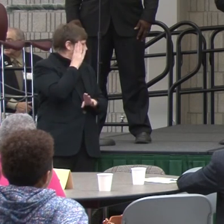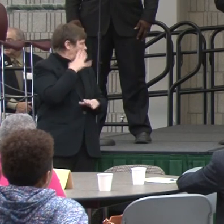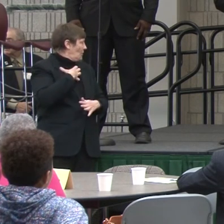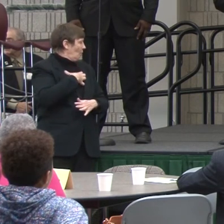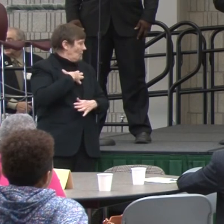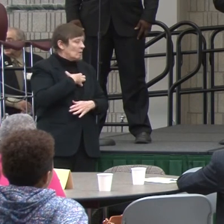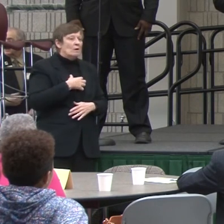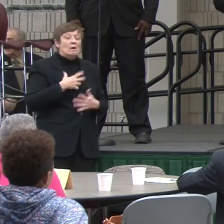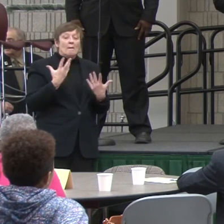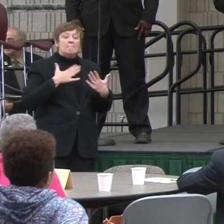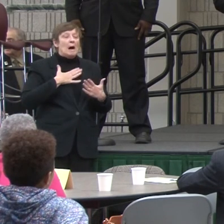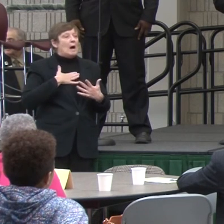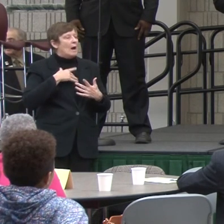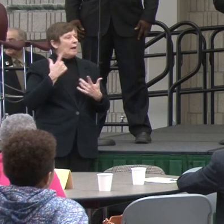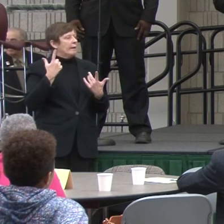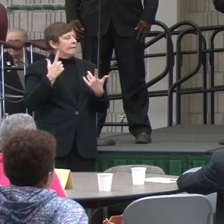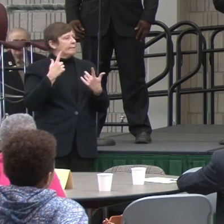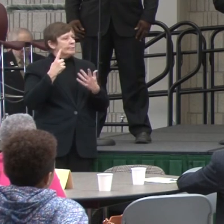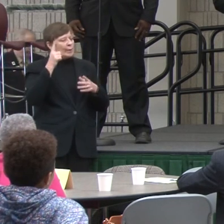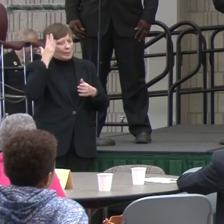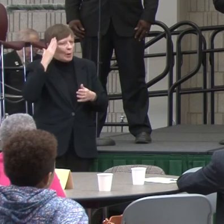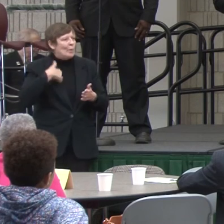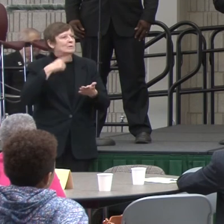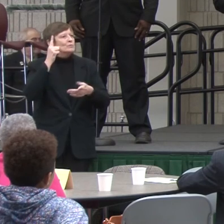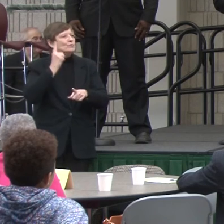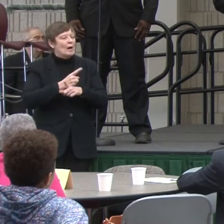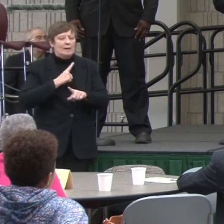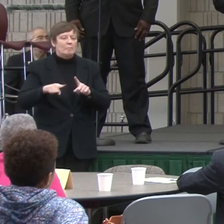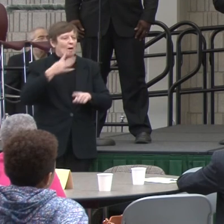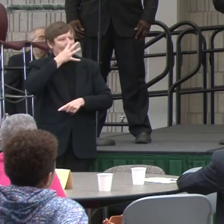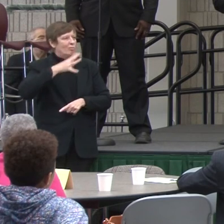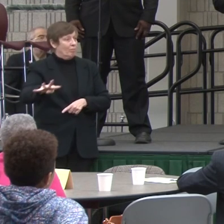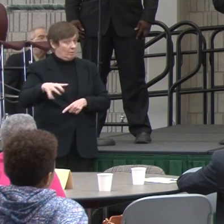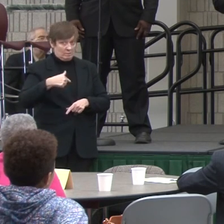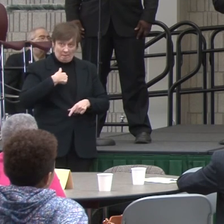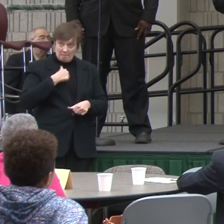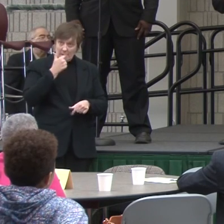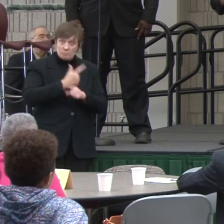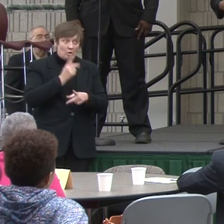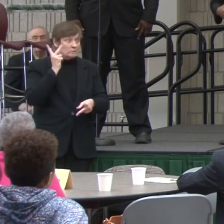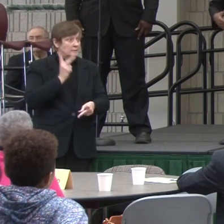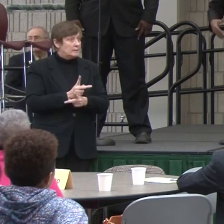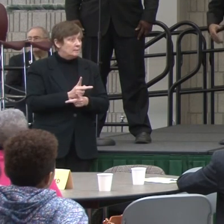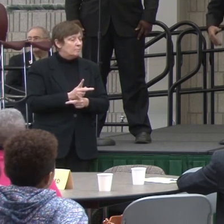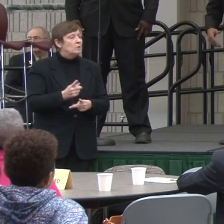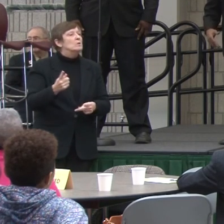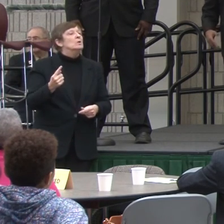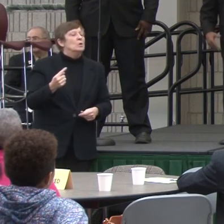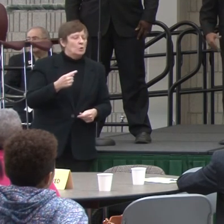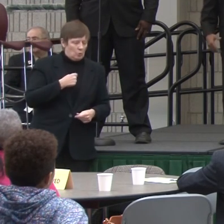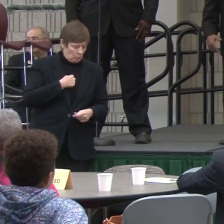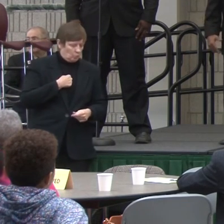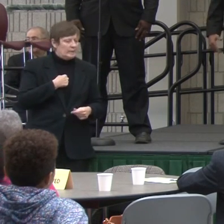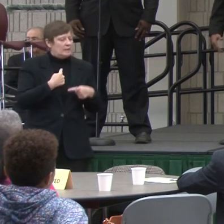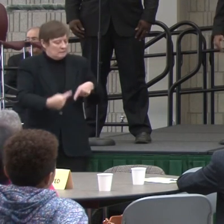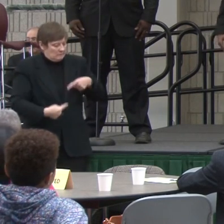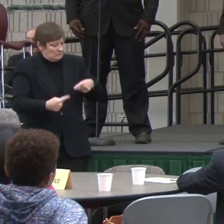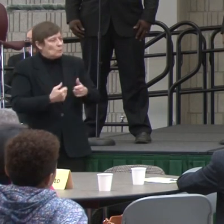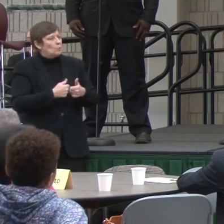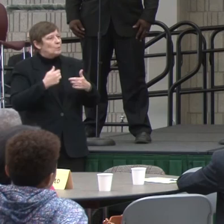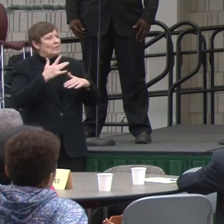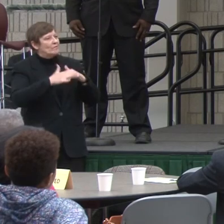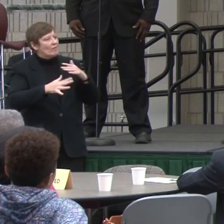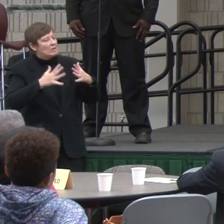my scruples, degrading my decisions. Am I my brother's keeper? We wrestle not against flesh and blood, but our